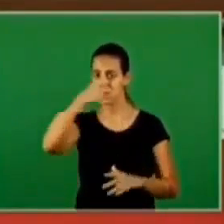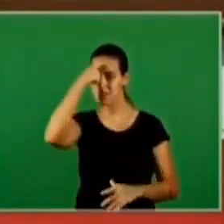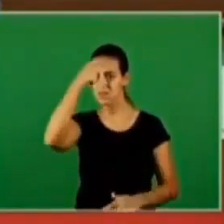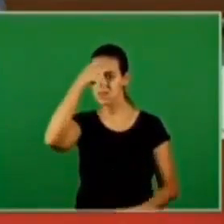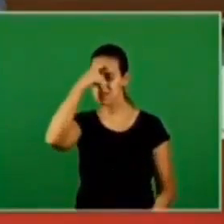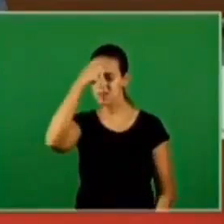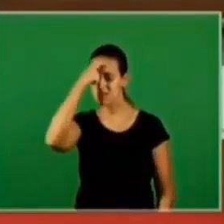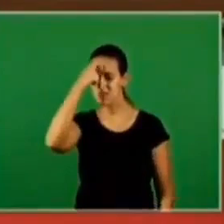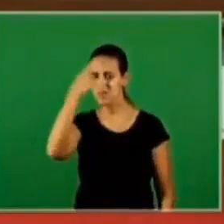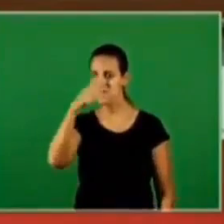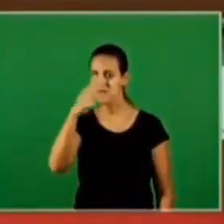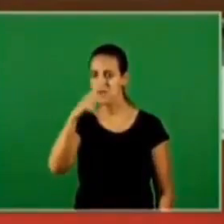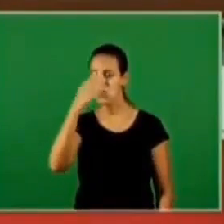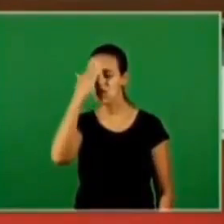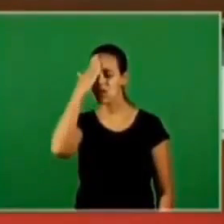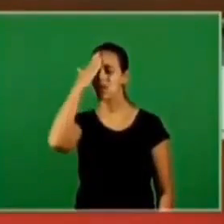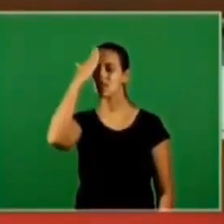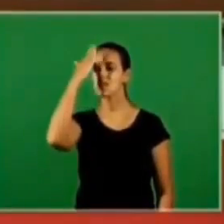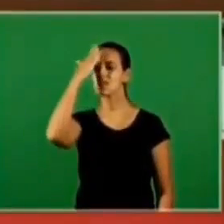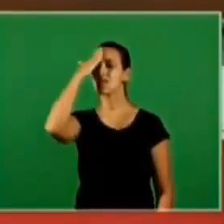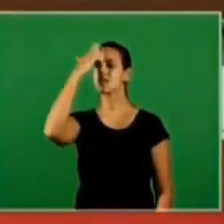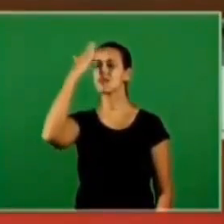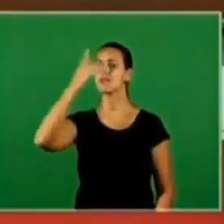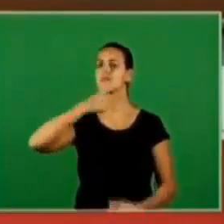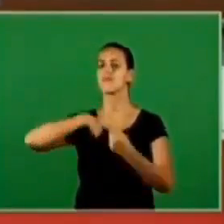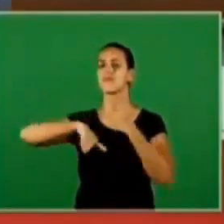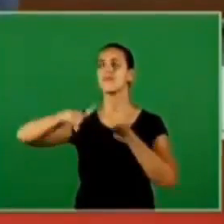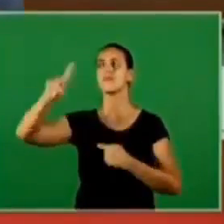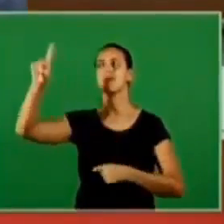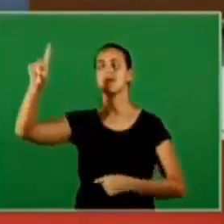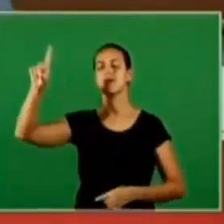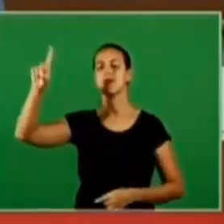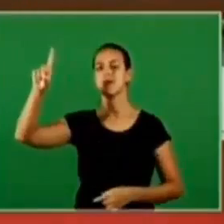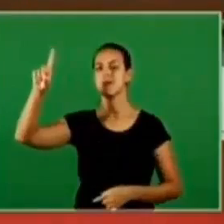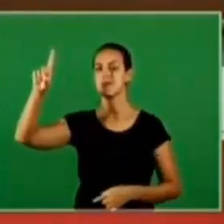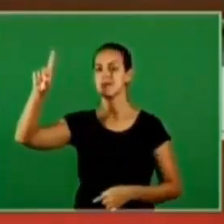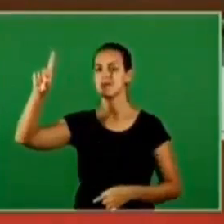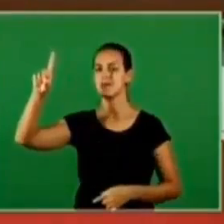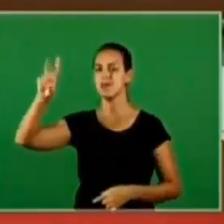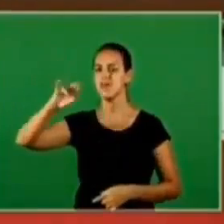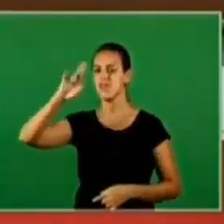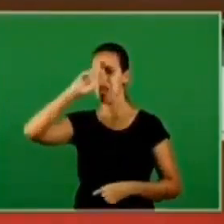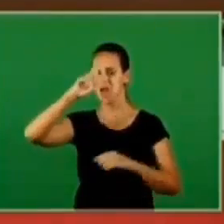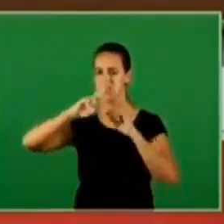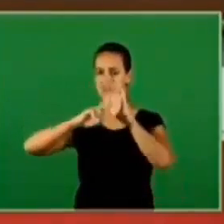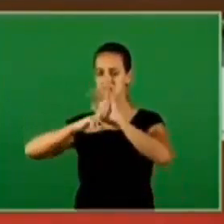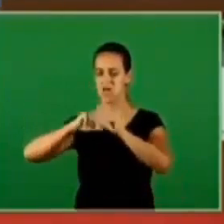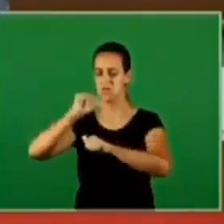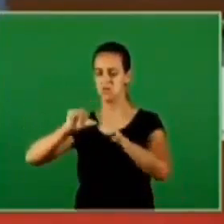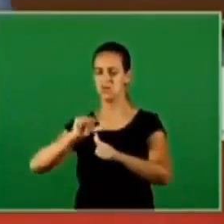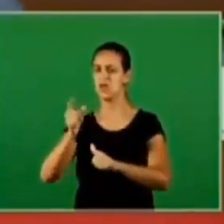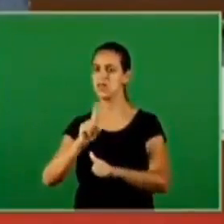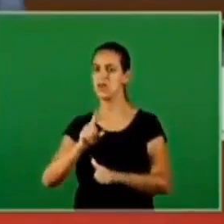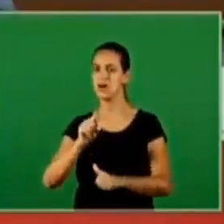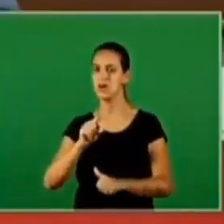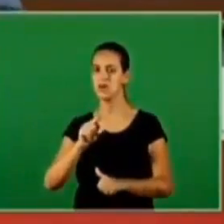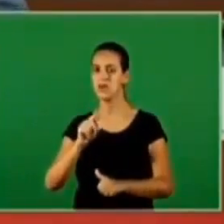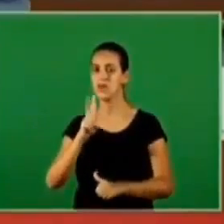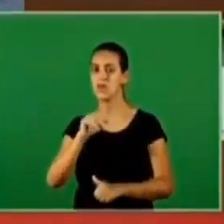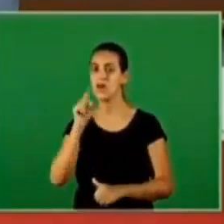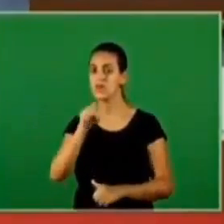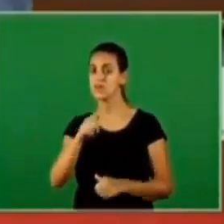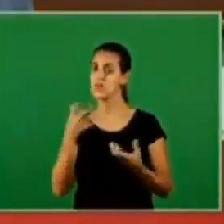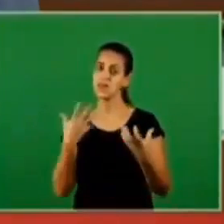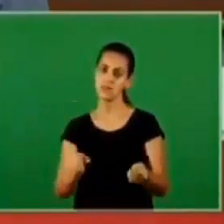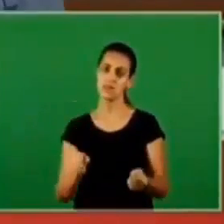human reason and understanding of God's will. He's not going to change your reason. You